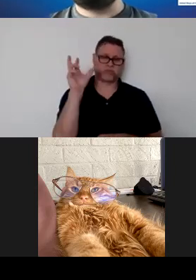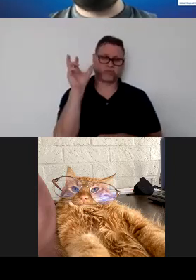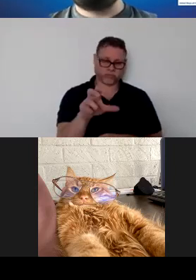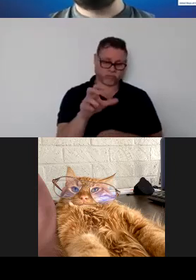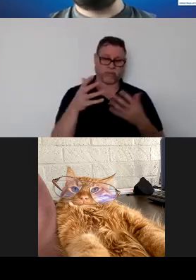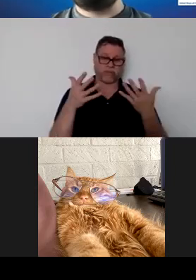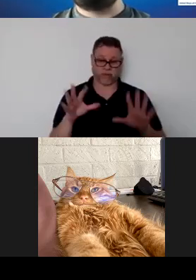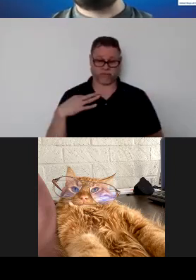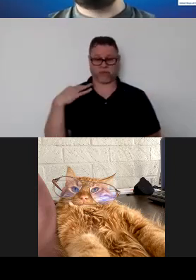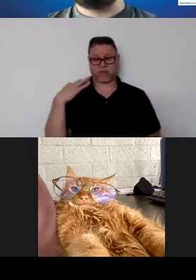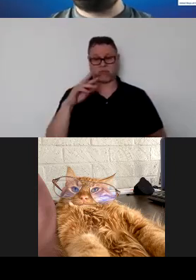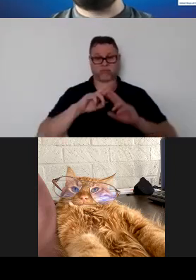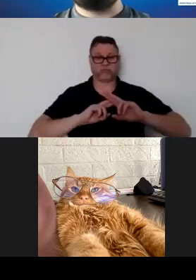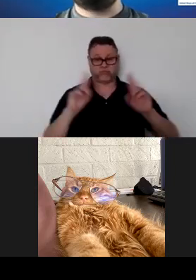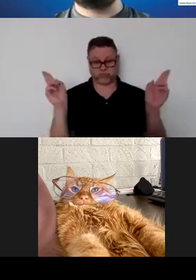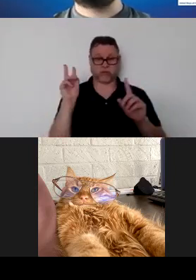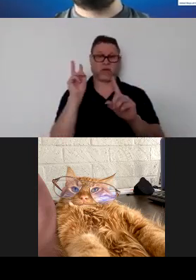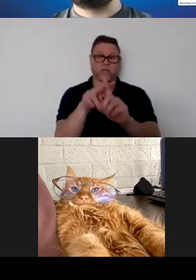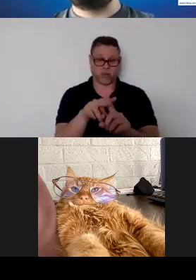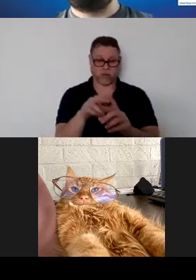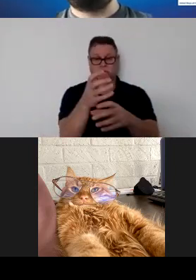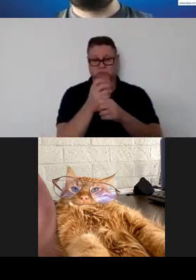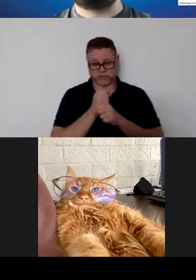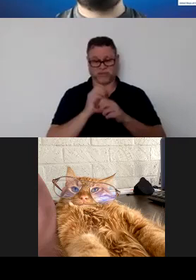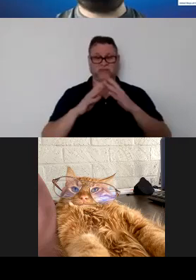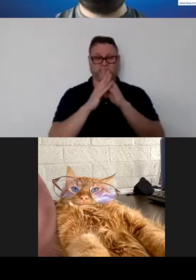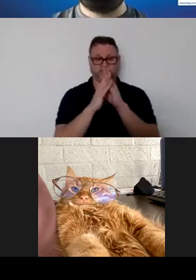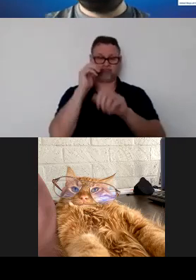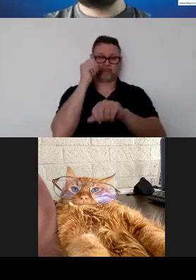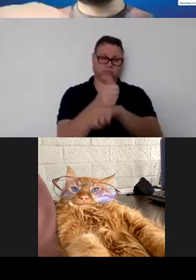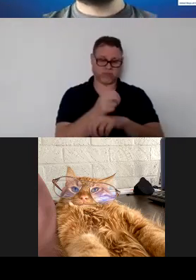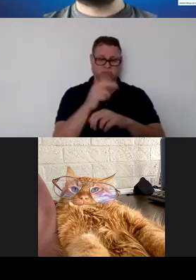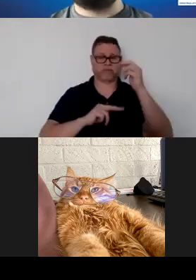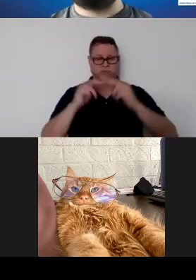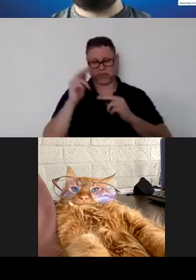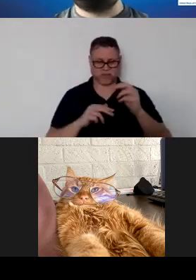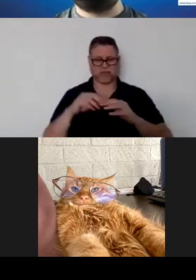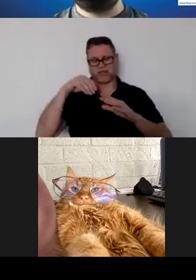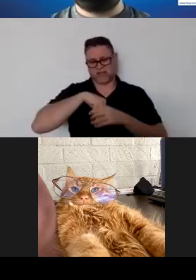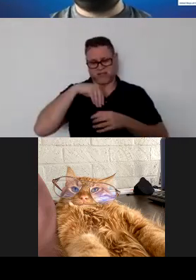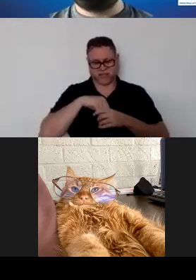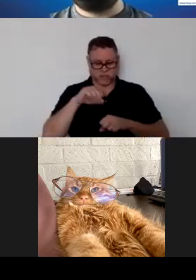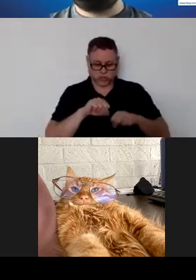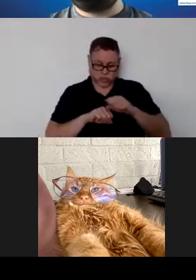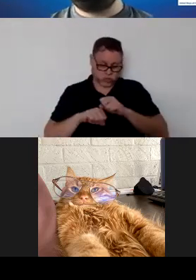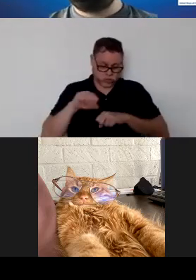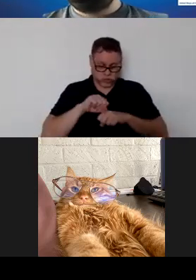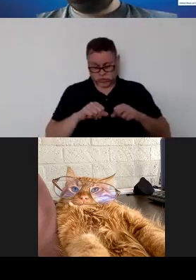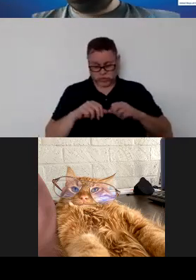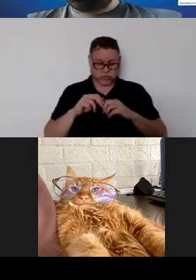applicant is ready, then they can apply for and receive the implementation grant to build out the infrastructure to